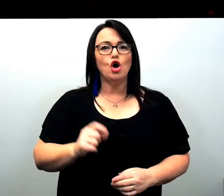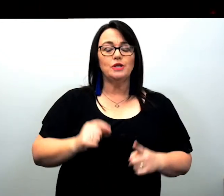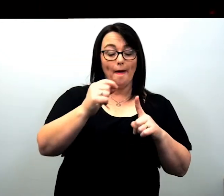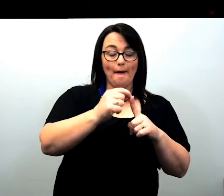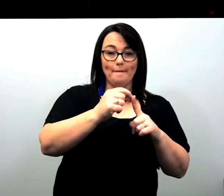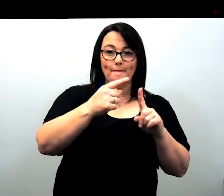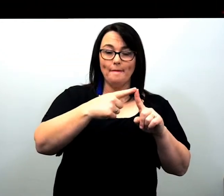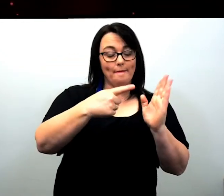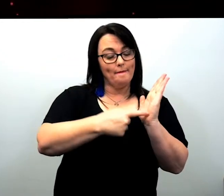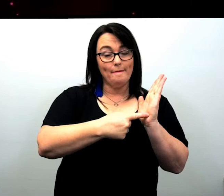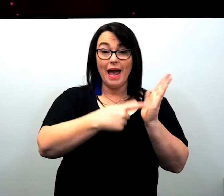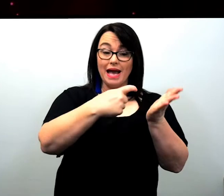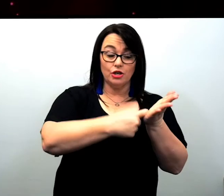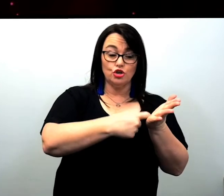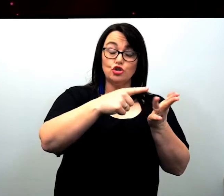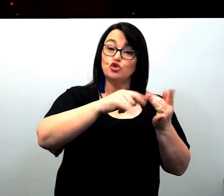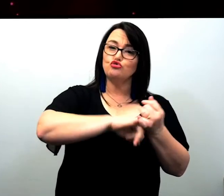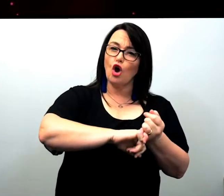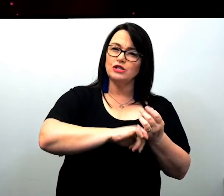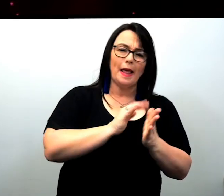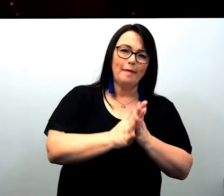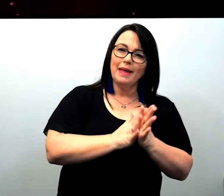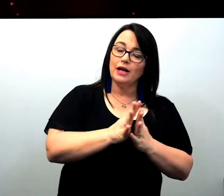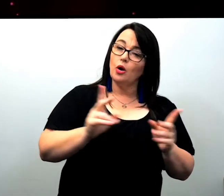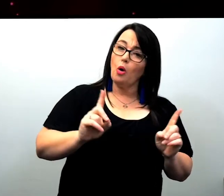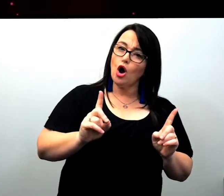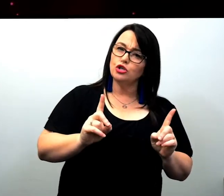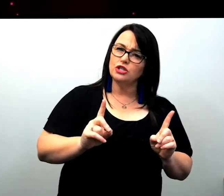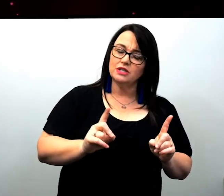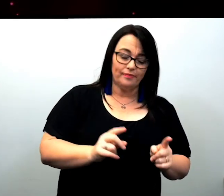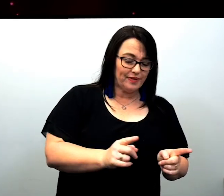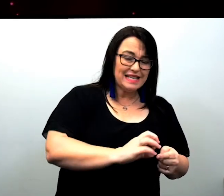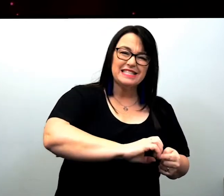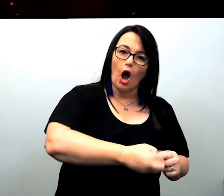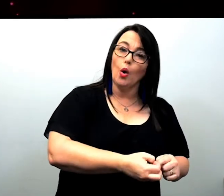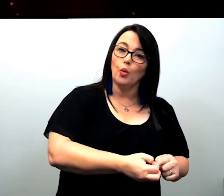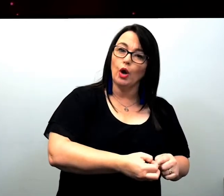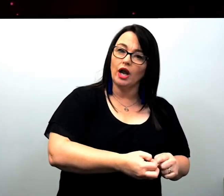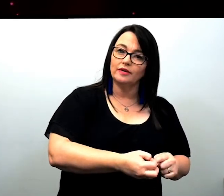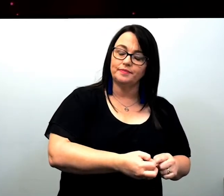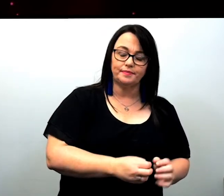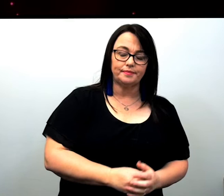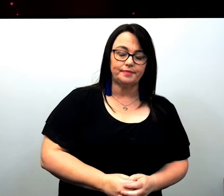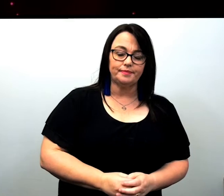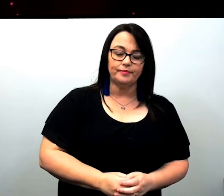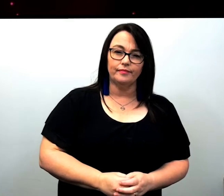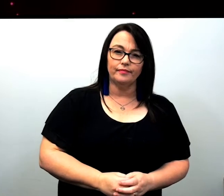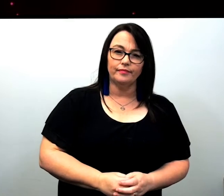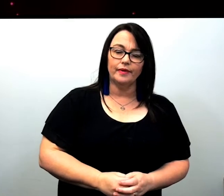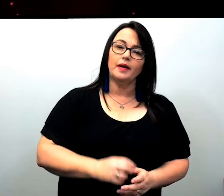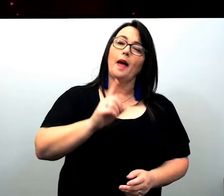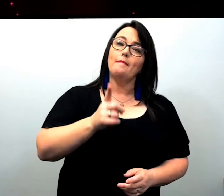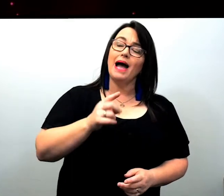words, Petros is a stone. But the word rock that Jesus has used here is